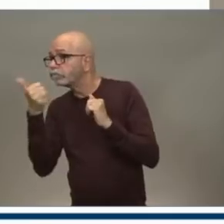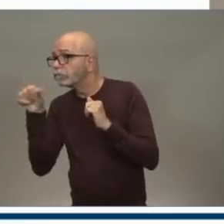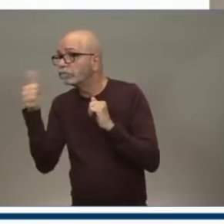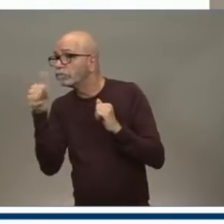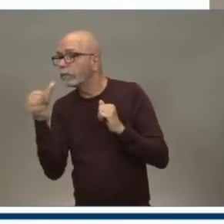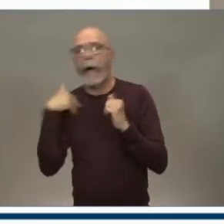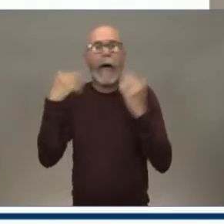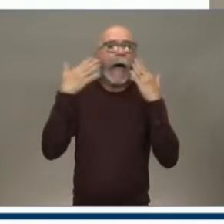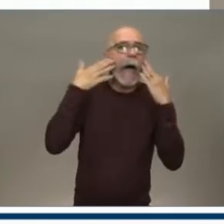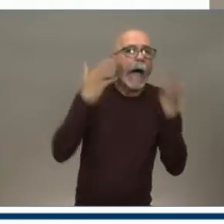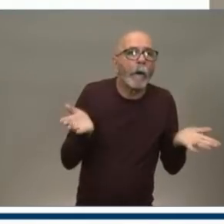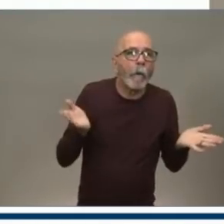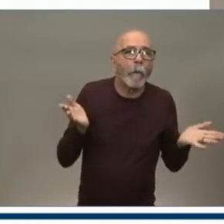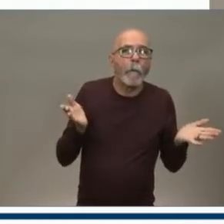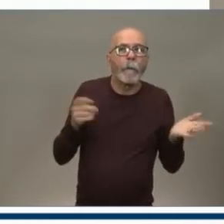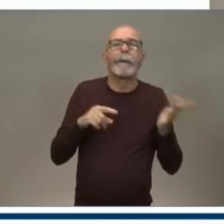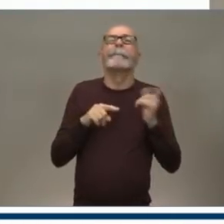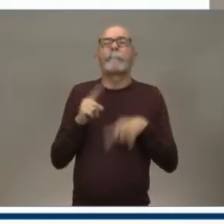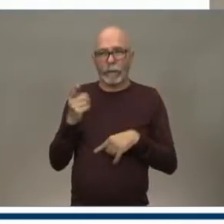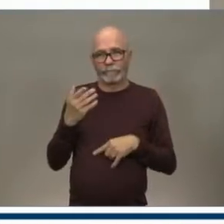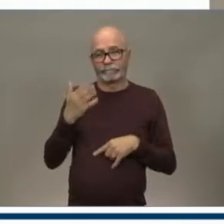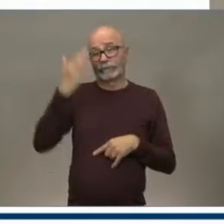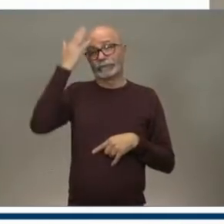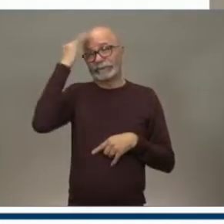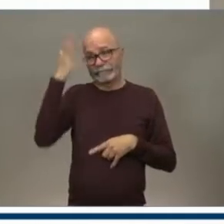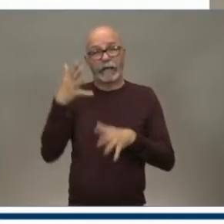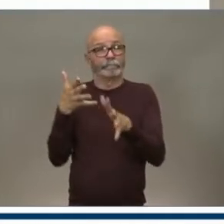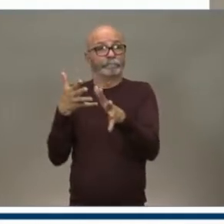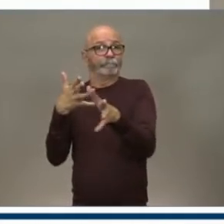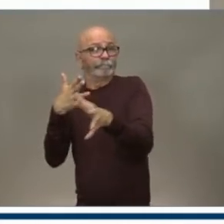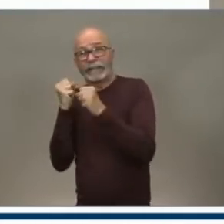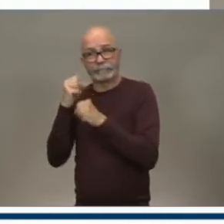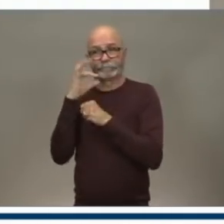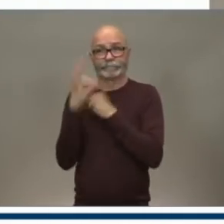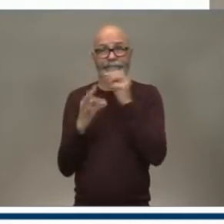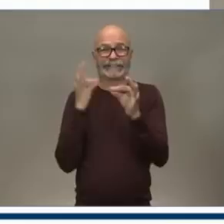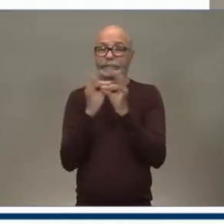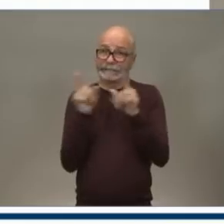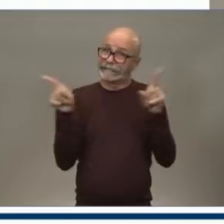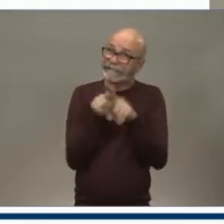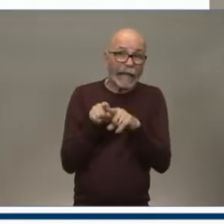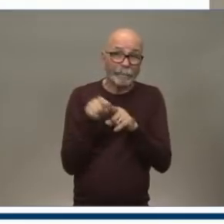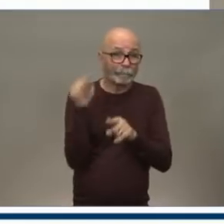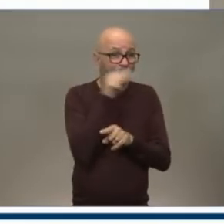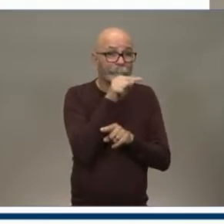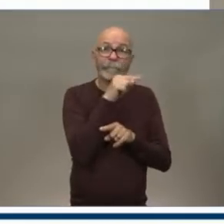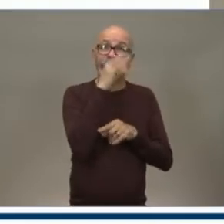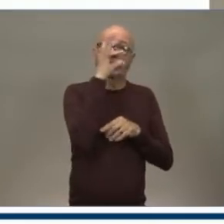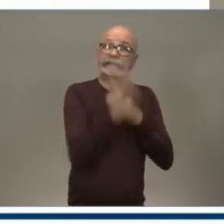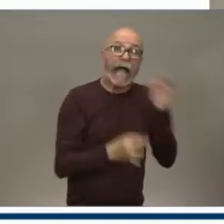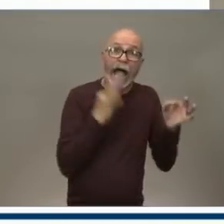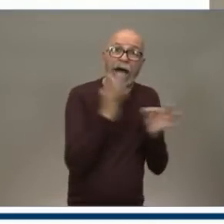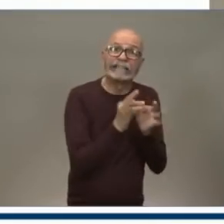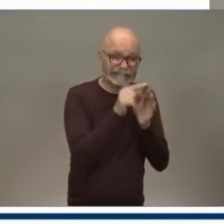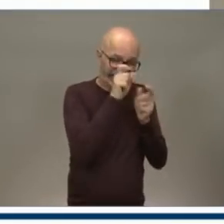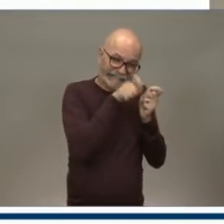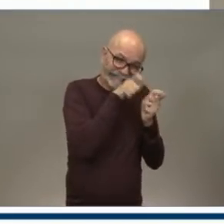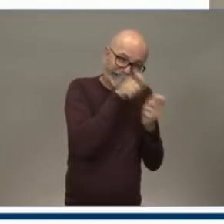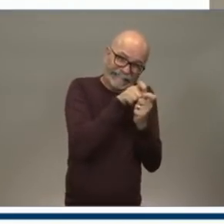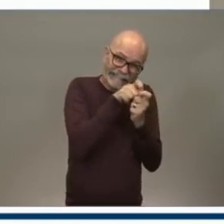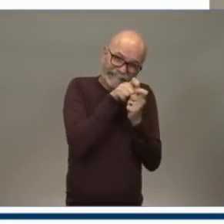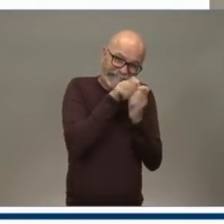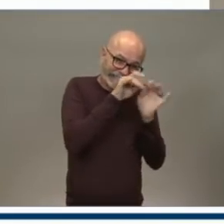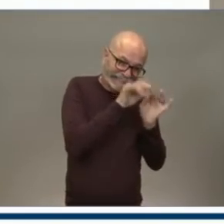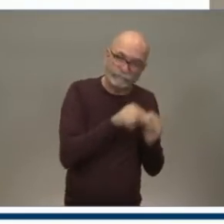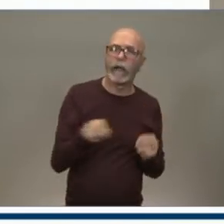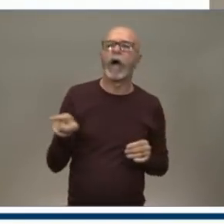are less accurate, and they all have some, using them with large numbers presents logistical challenges. So I